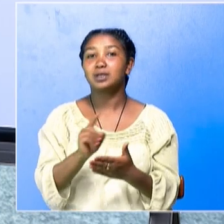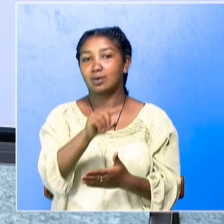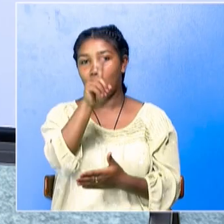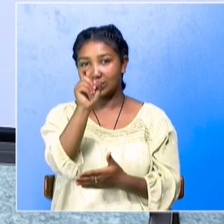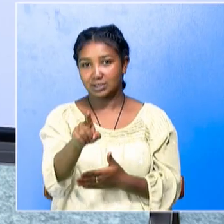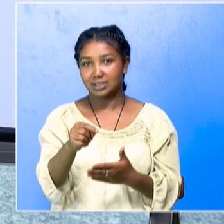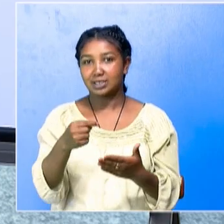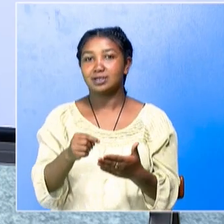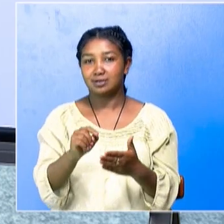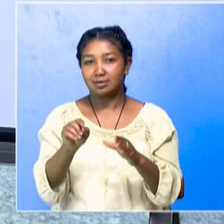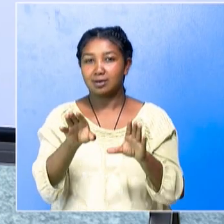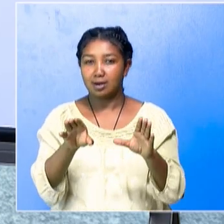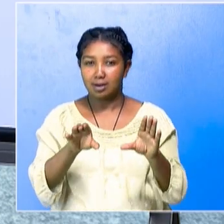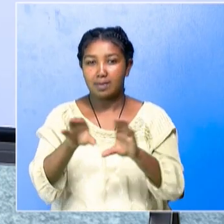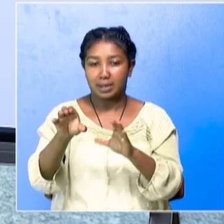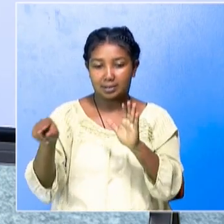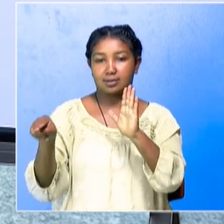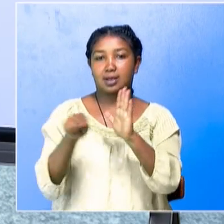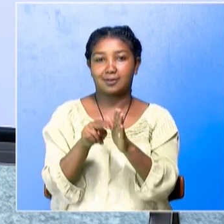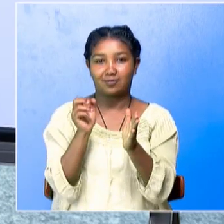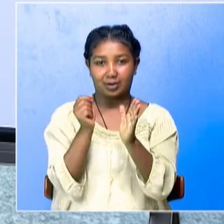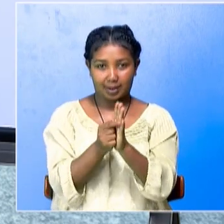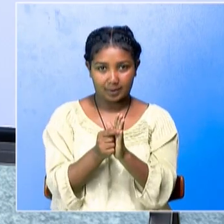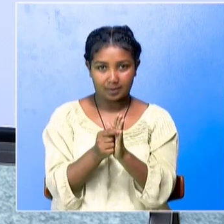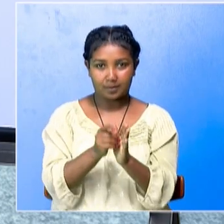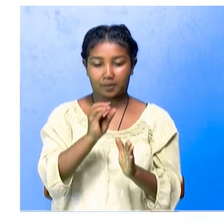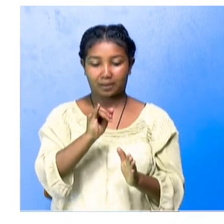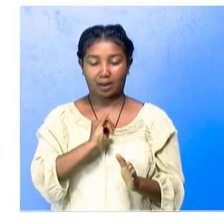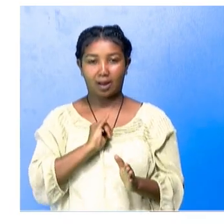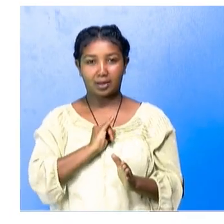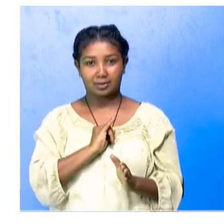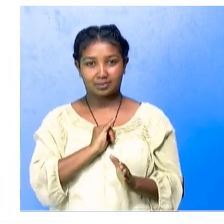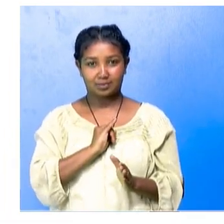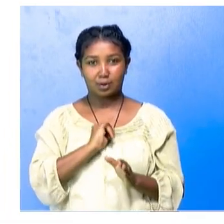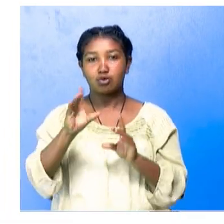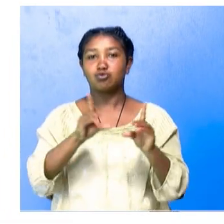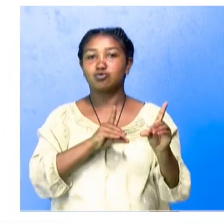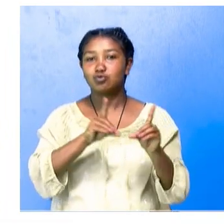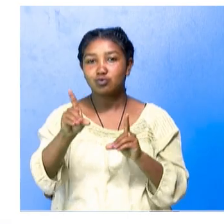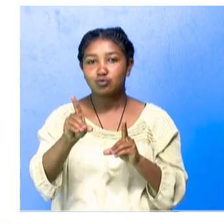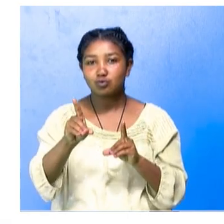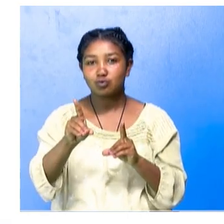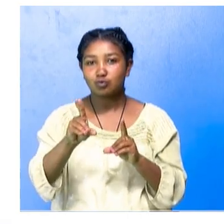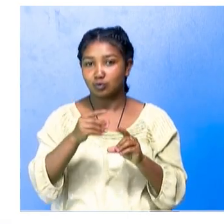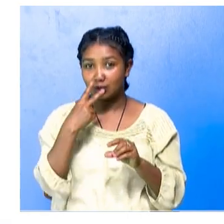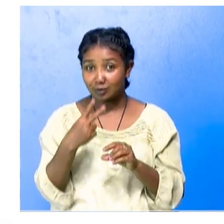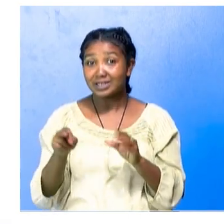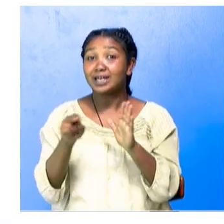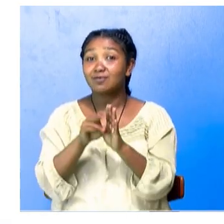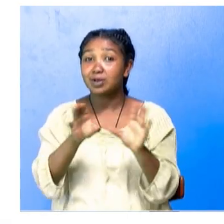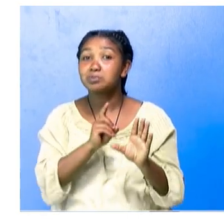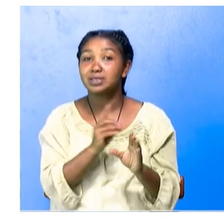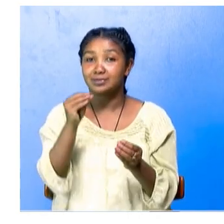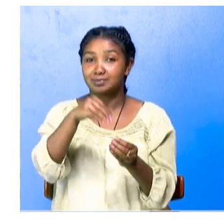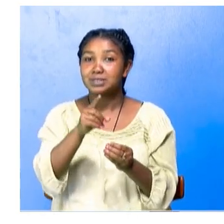Question. Here is, let me make it negative, for example. I do. Here is, look, to make it negative, we